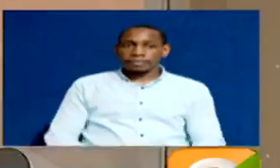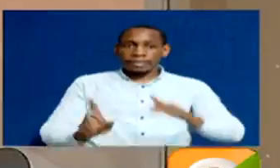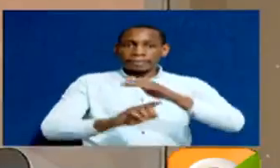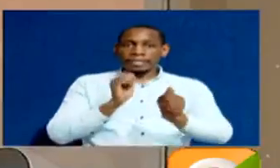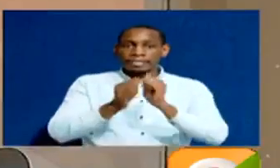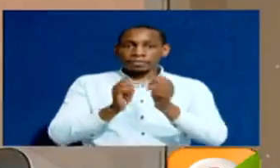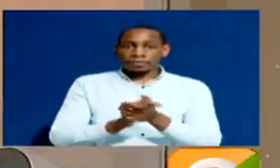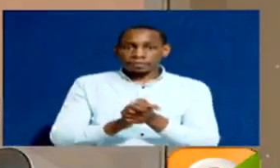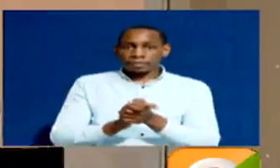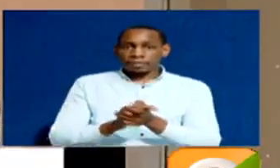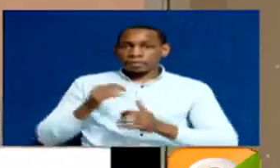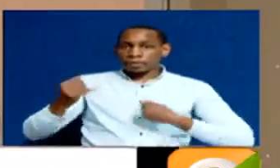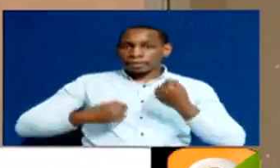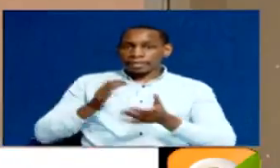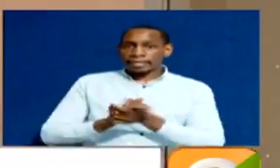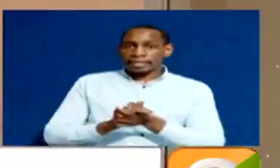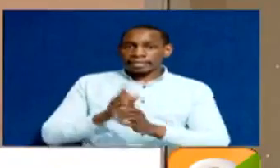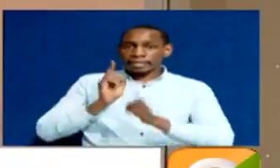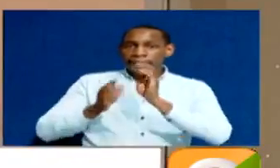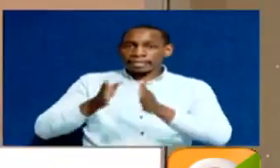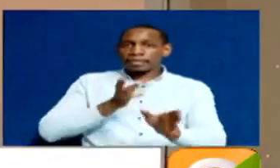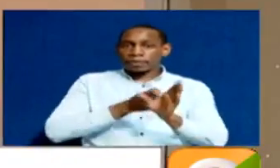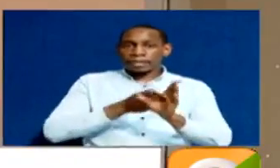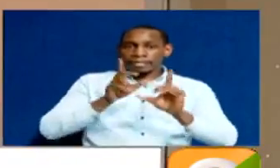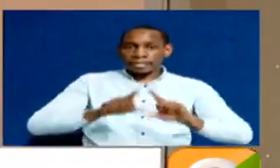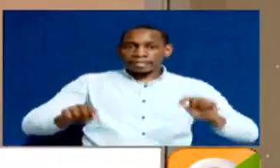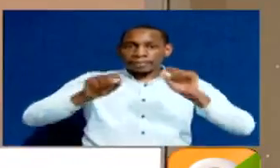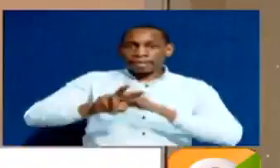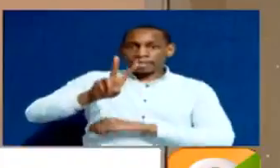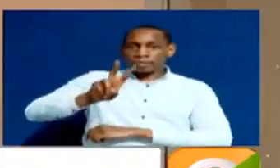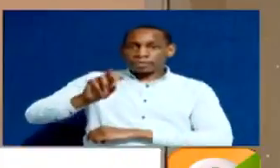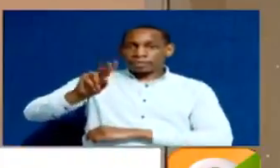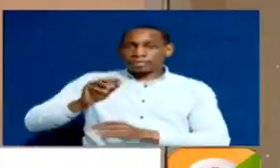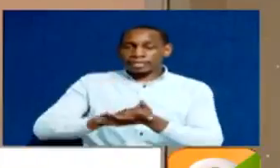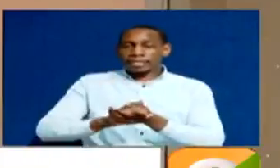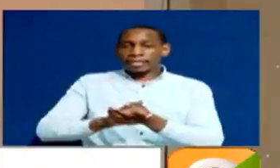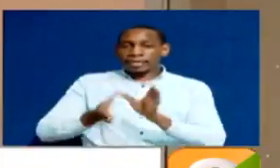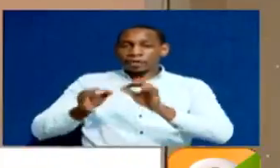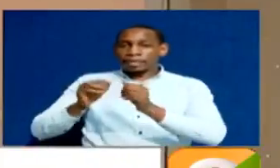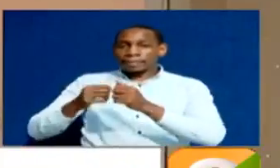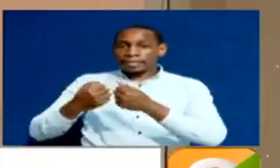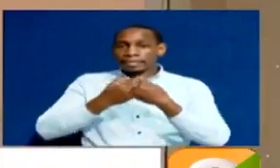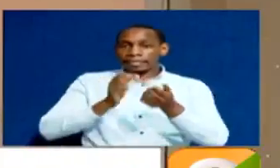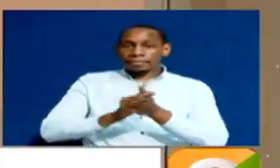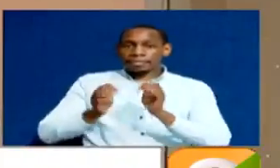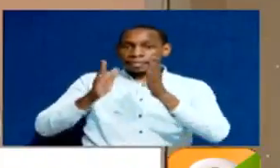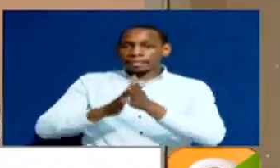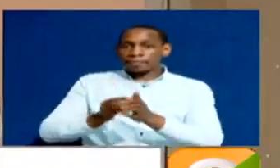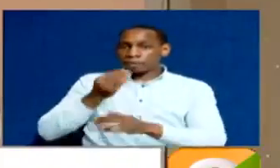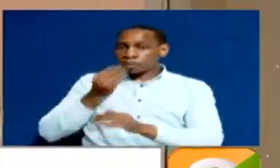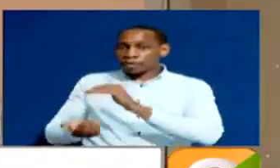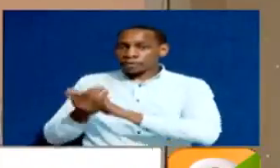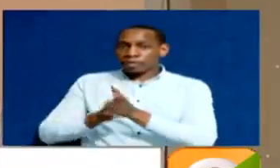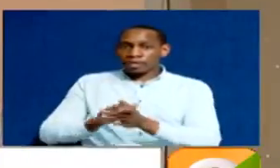The Ministry of Sports treated the Kenyan men and women athletes who participated in the Tokyo 2020 Olympic Games to a celebratory breakfast at the